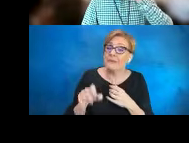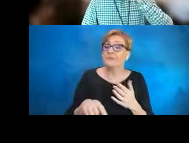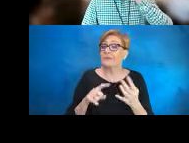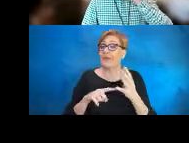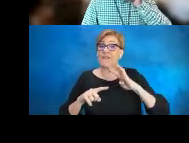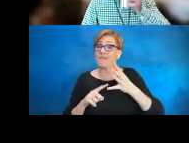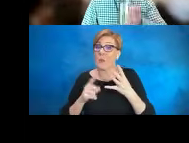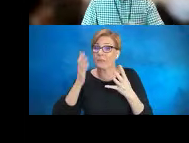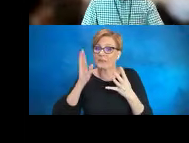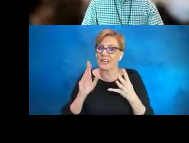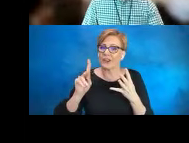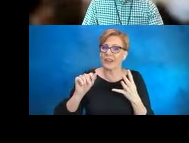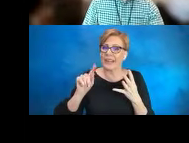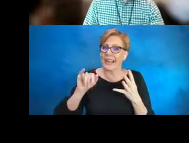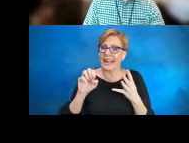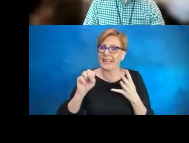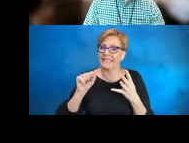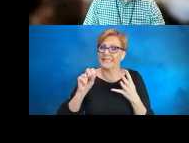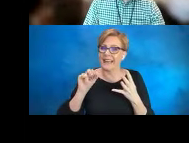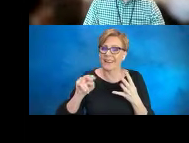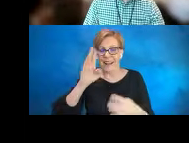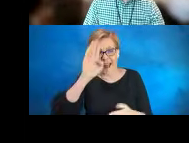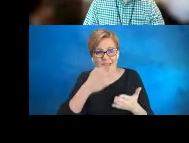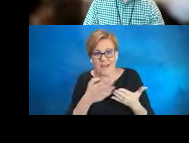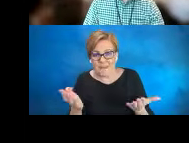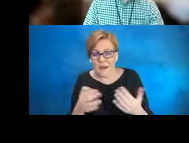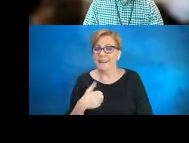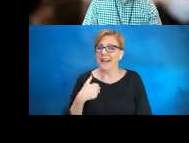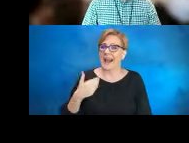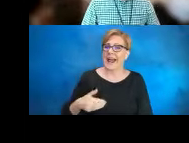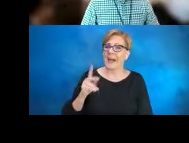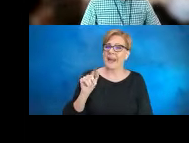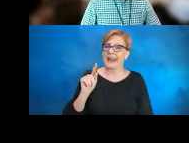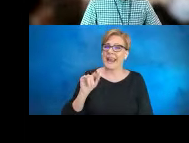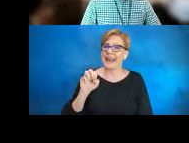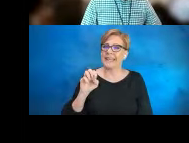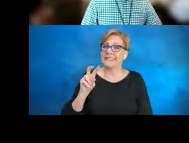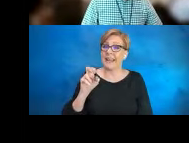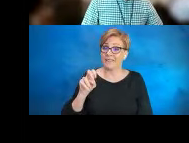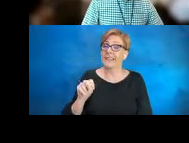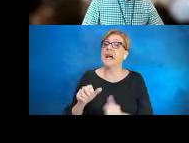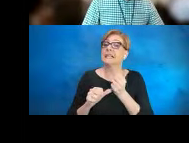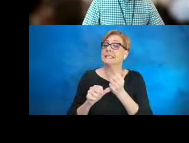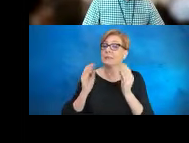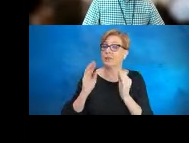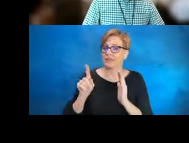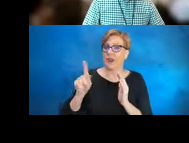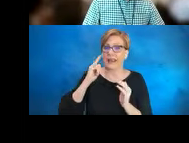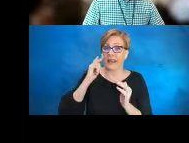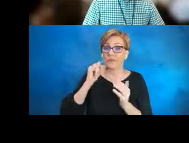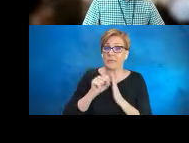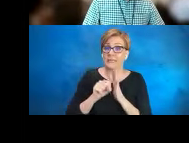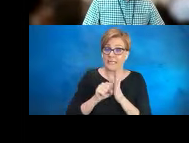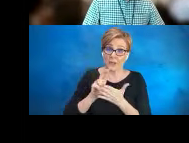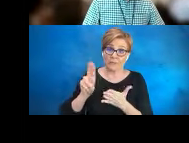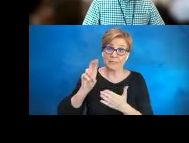you introduce yourself? Sure. Hi, everyone. I'm Katie Savin. I'm an assistant professor at California State University,